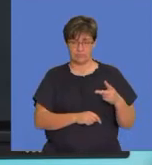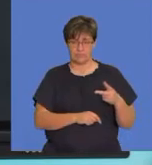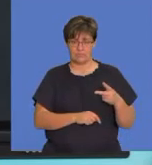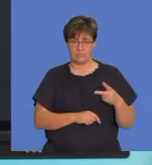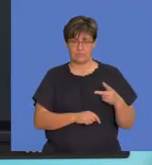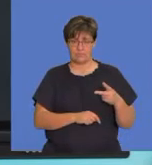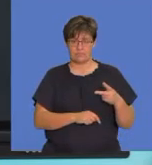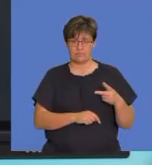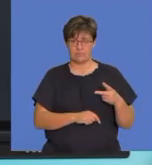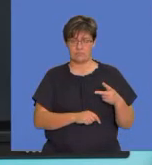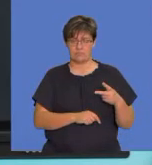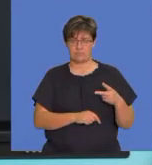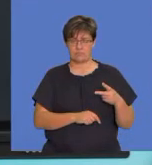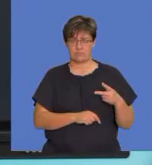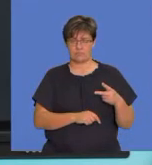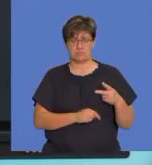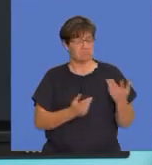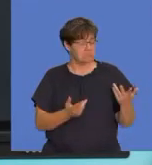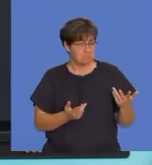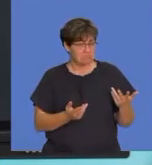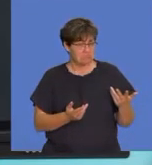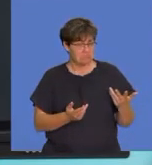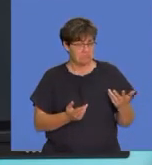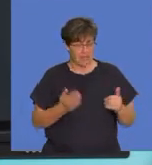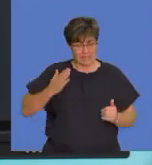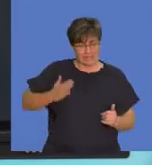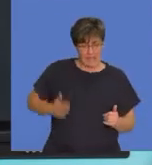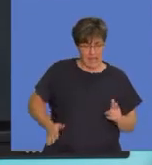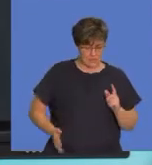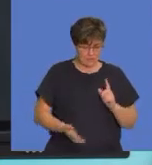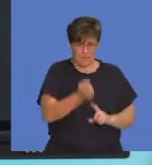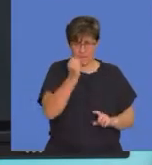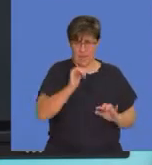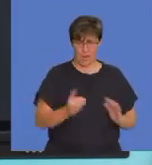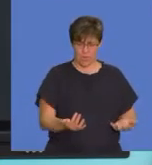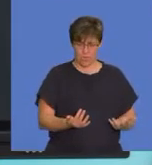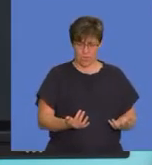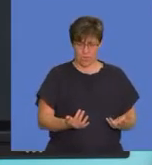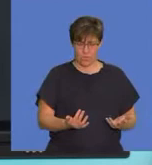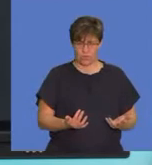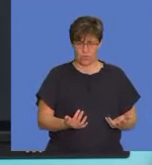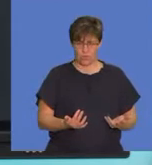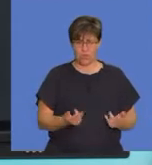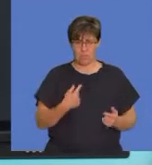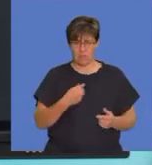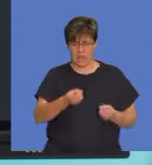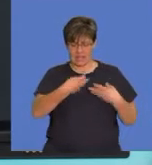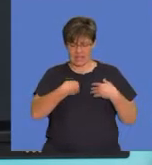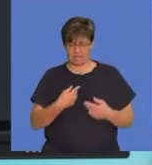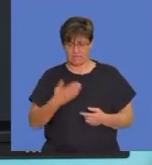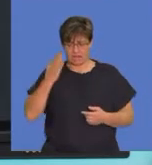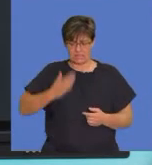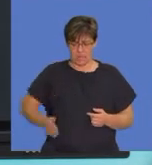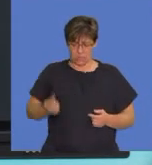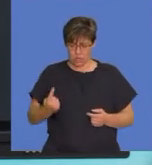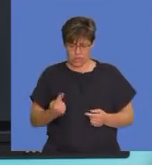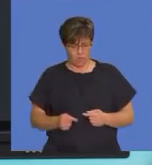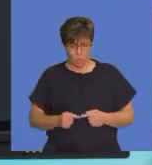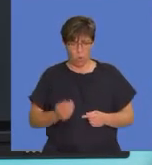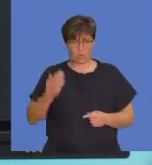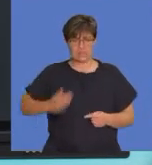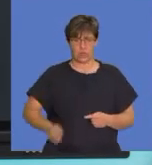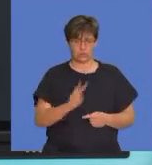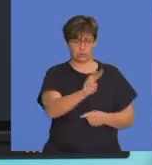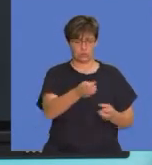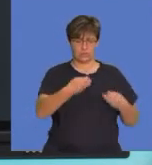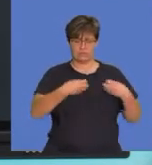of how can I find sides, right, given maybe one side or given two sides. Now we're going to